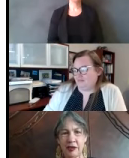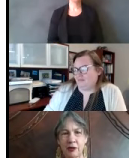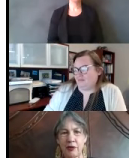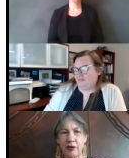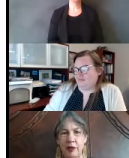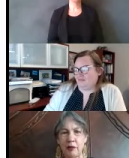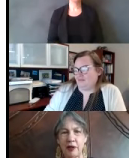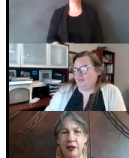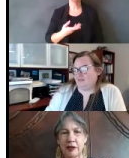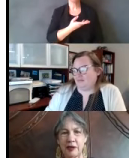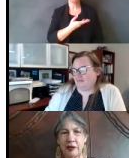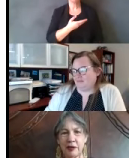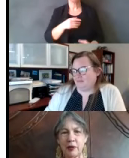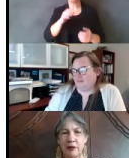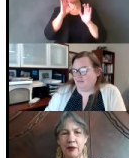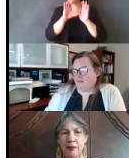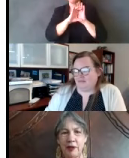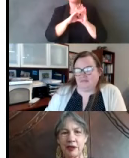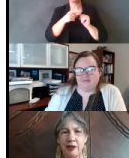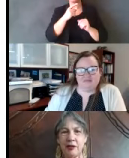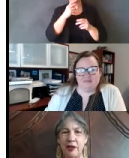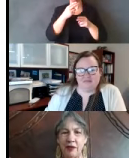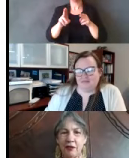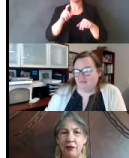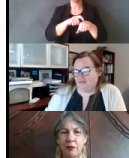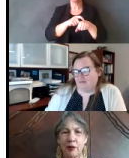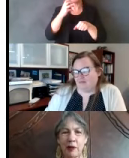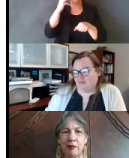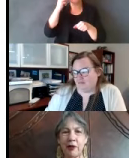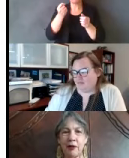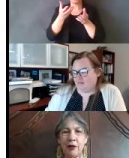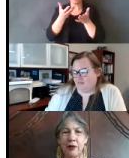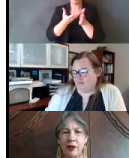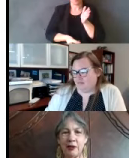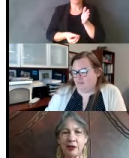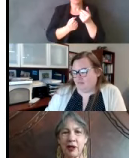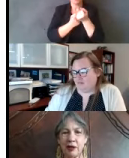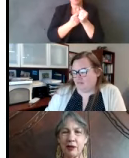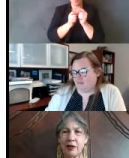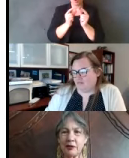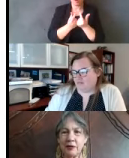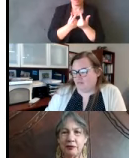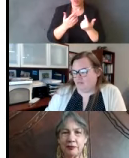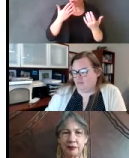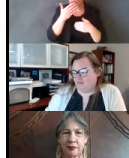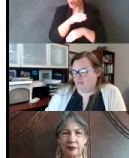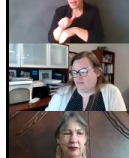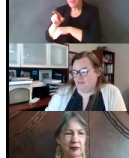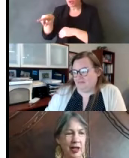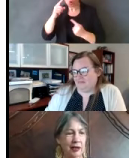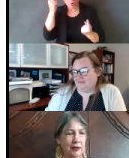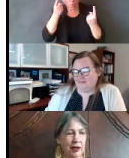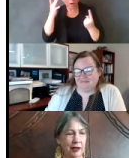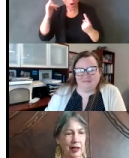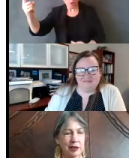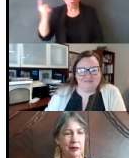This is a short-term memory loss support group. He's saying, good evening. You're probably all wondering why you just walked into this room.